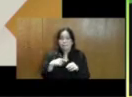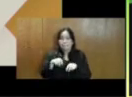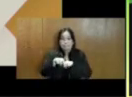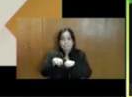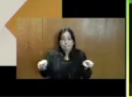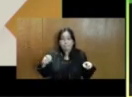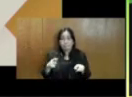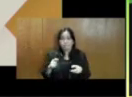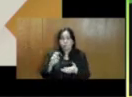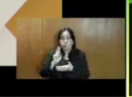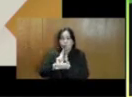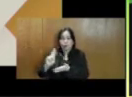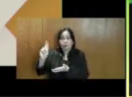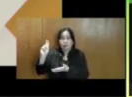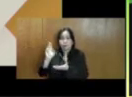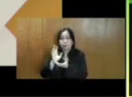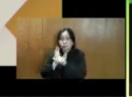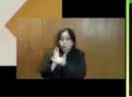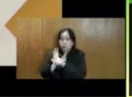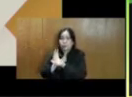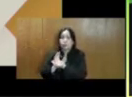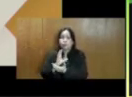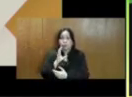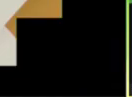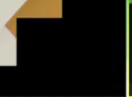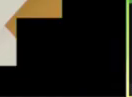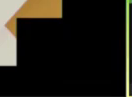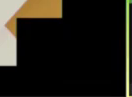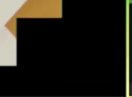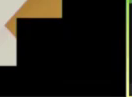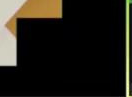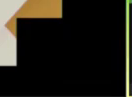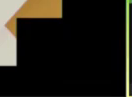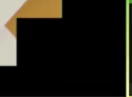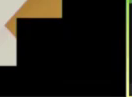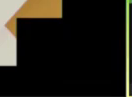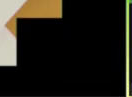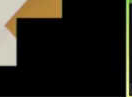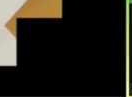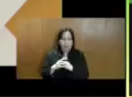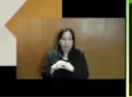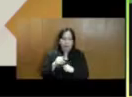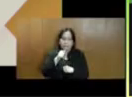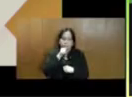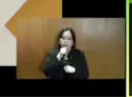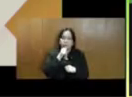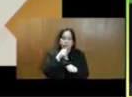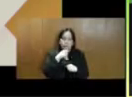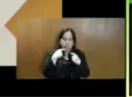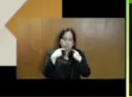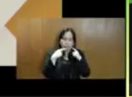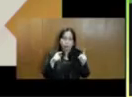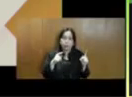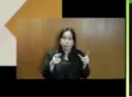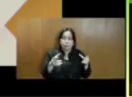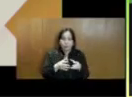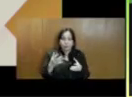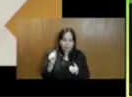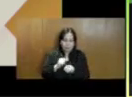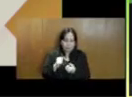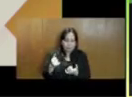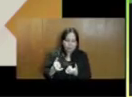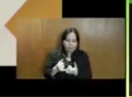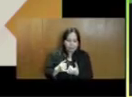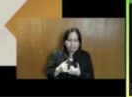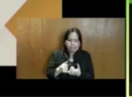for the academic community or from the academic community, research think tank, and the private and public sectors join us today. They work